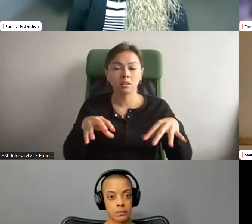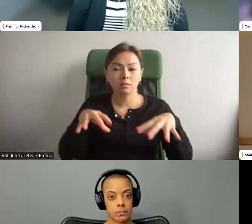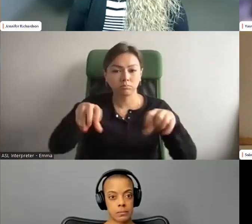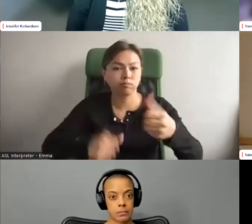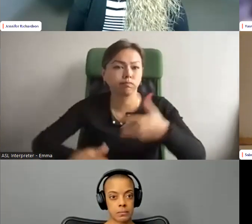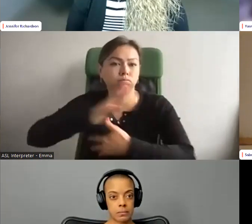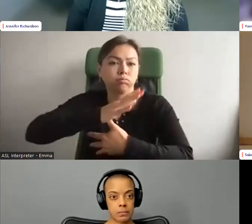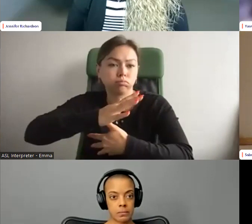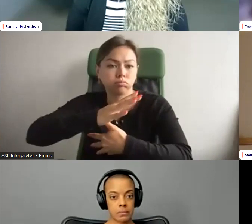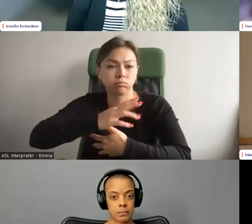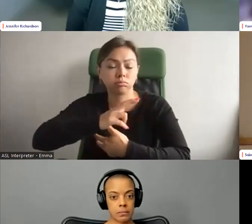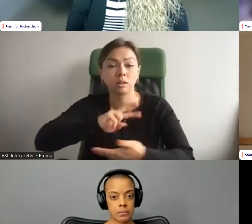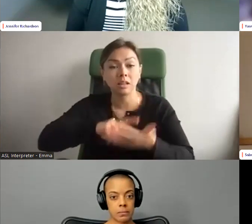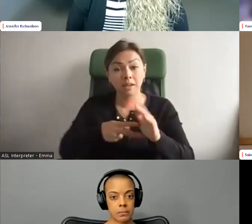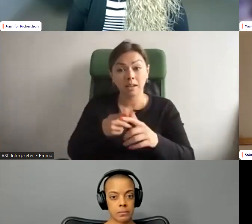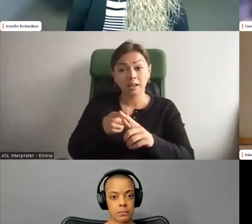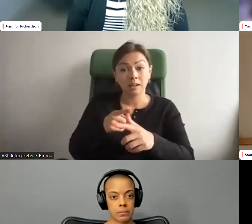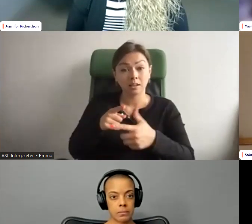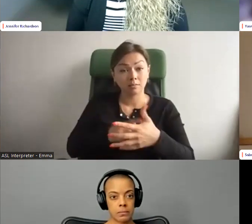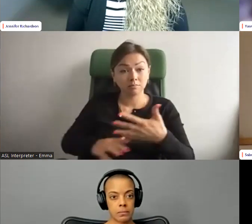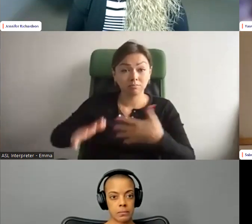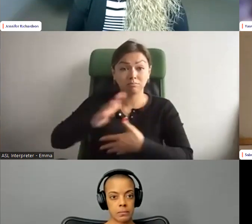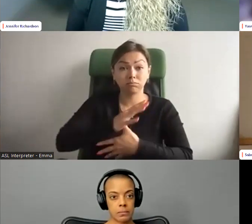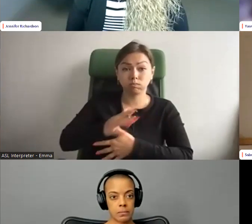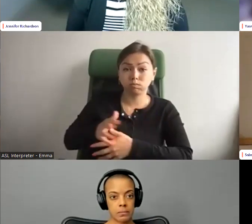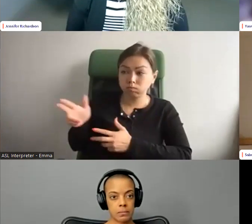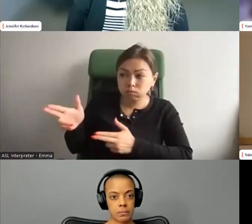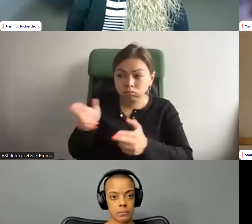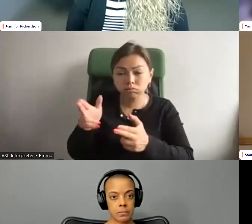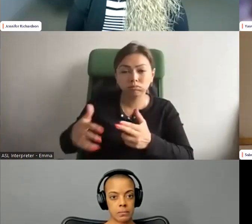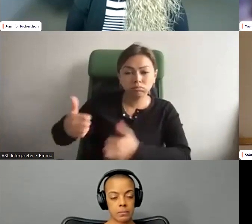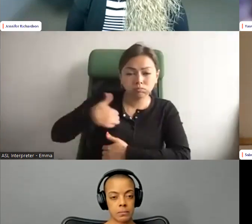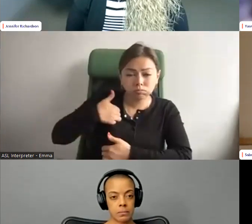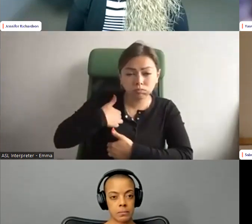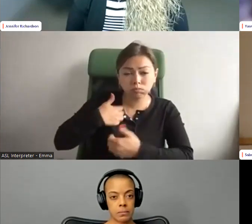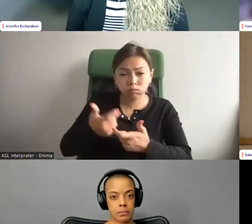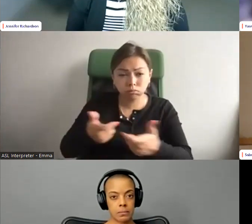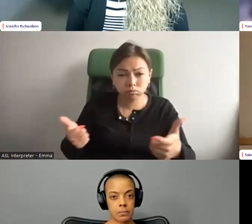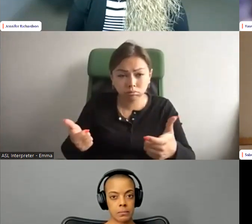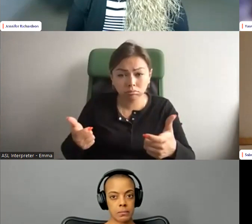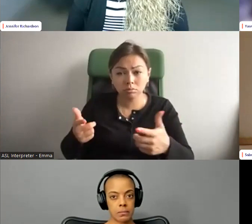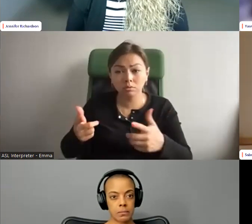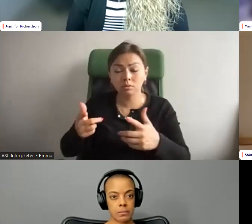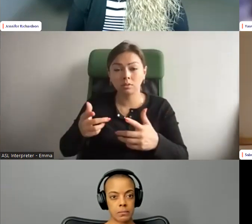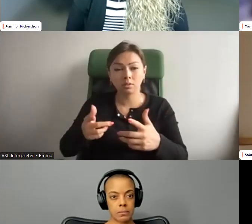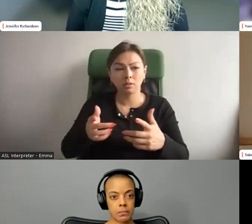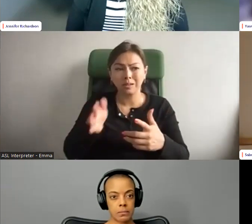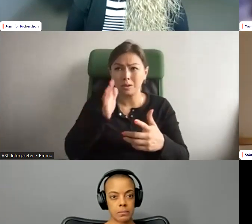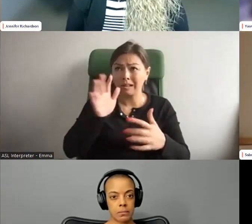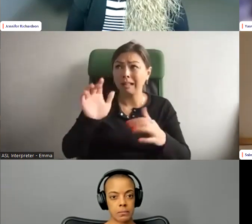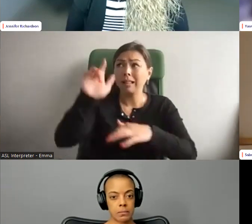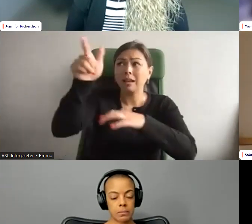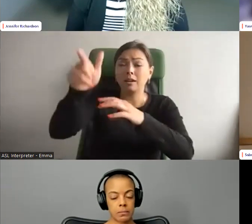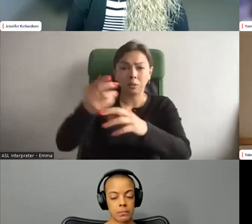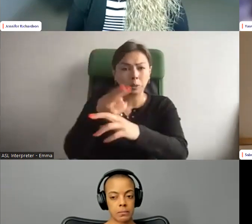those arms on the people that are going to be dying, that never gets the kind of attention that it should,